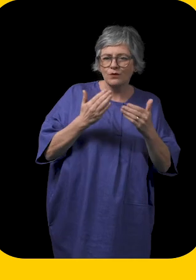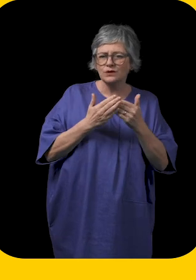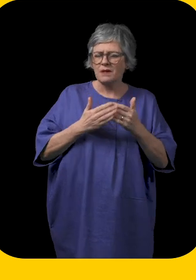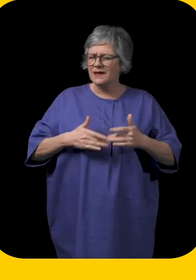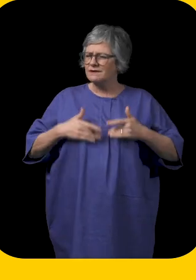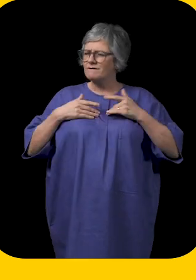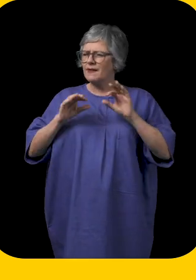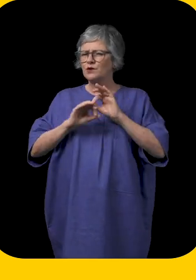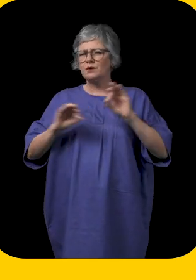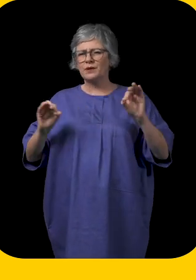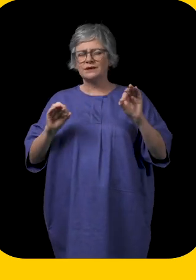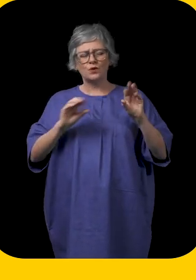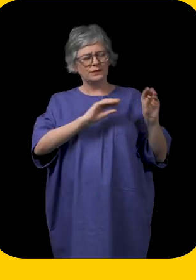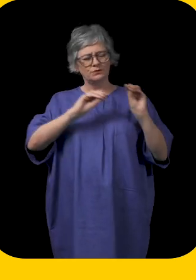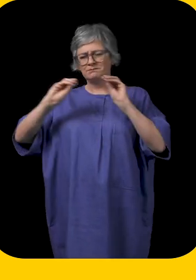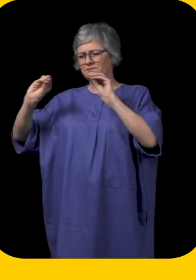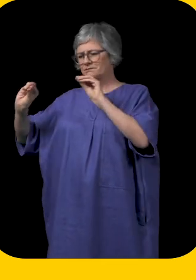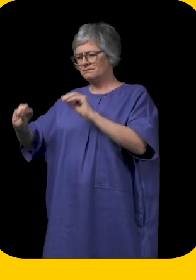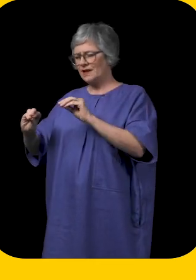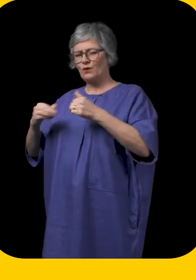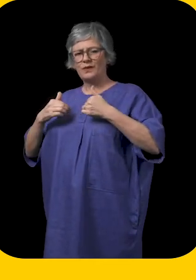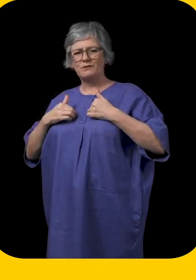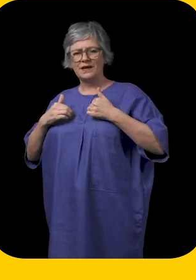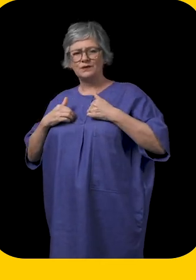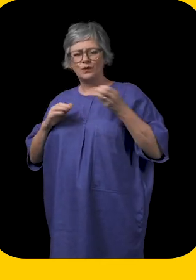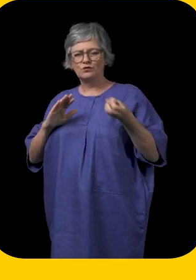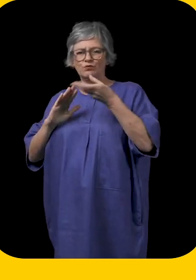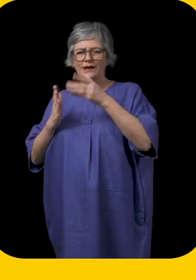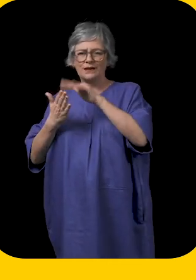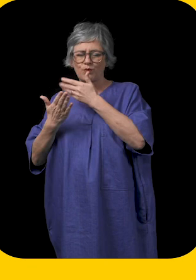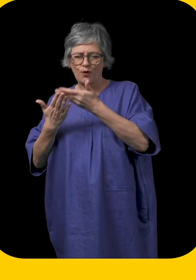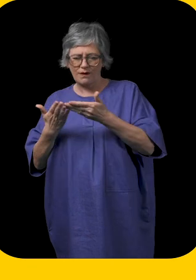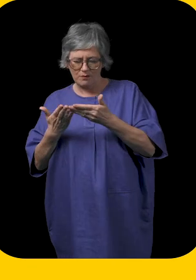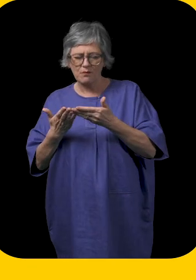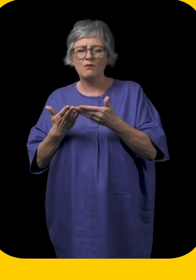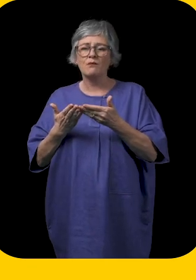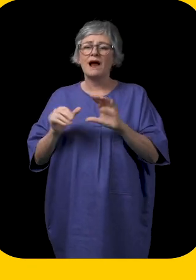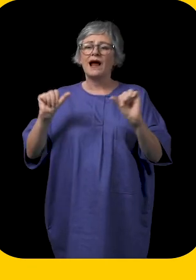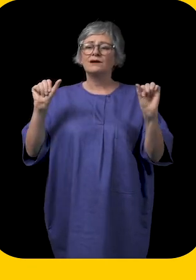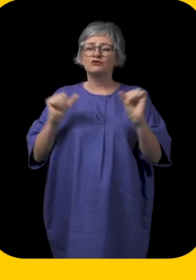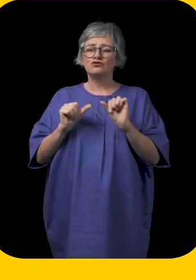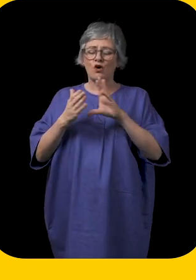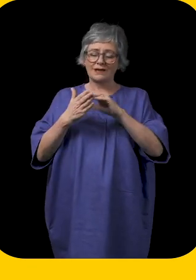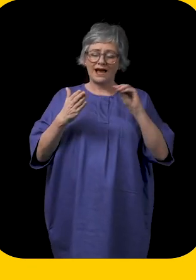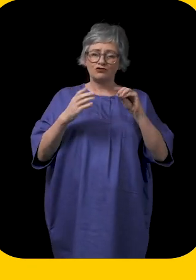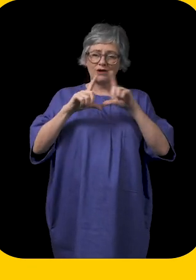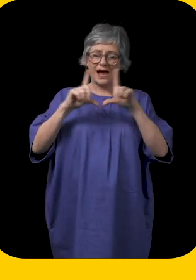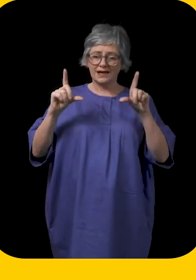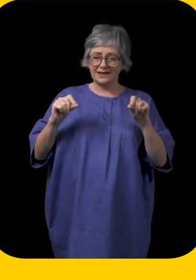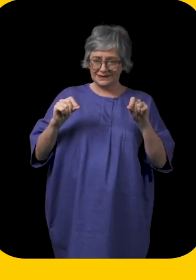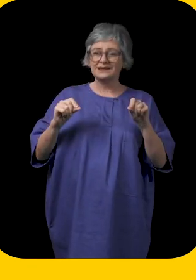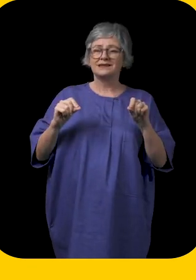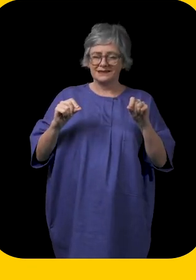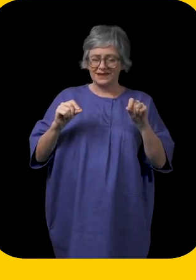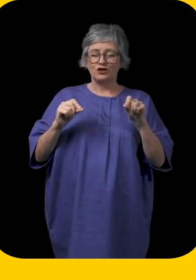feeling of peace that I wanted to transport with me, that I wanted to bring in the poem. And then a short extract, so you're getting